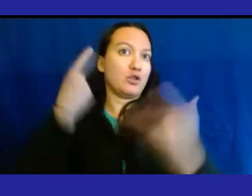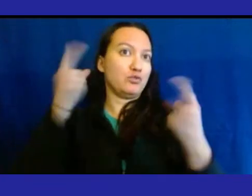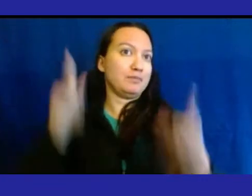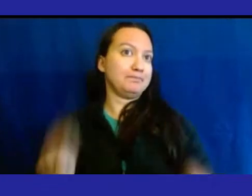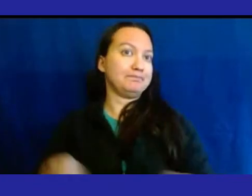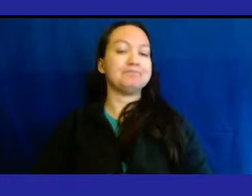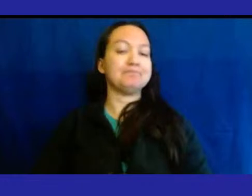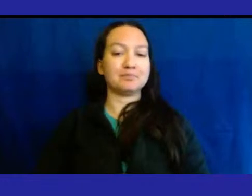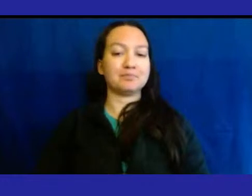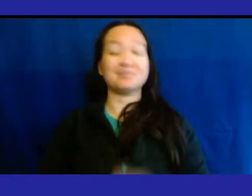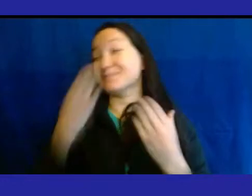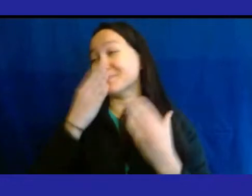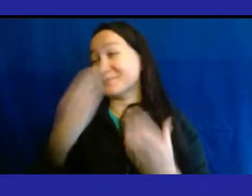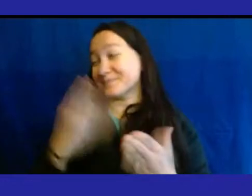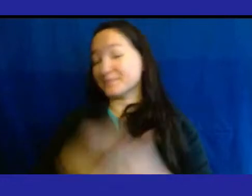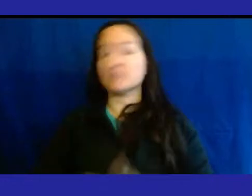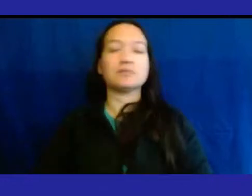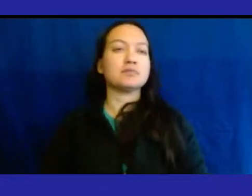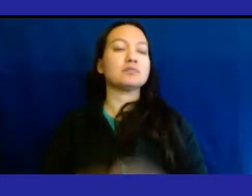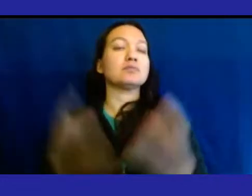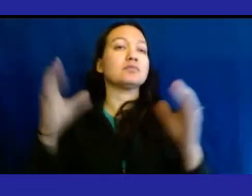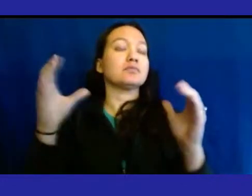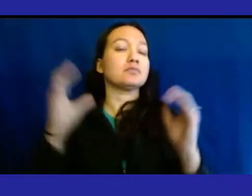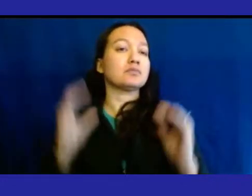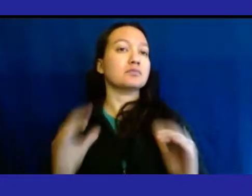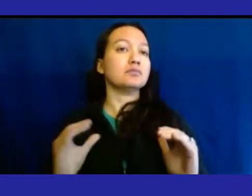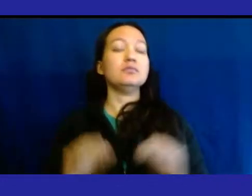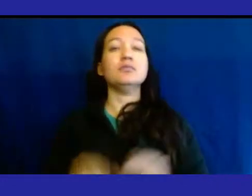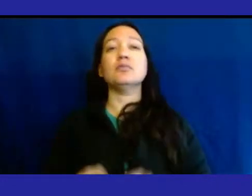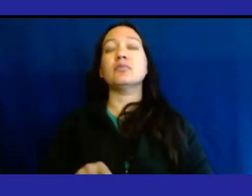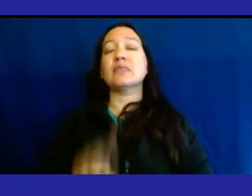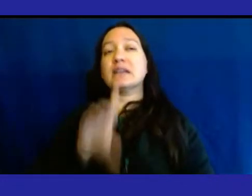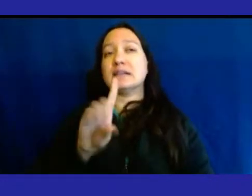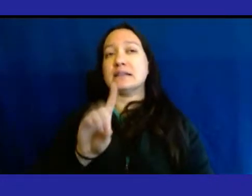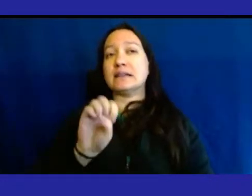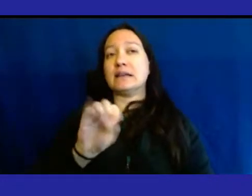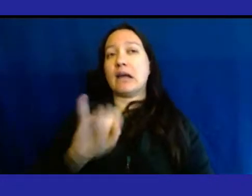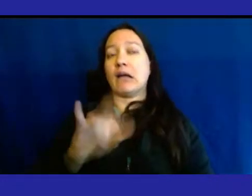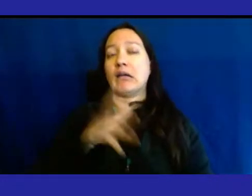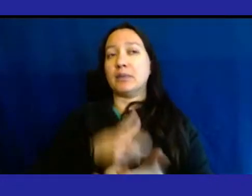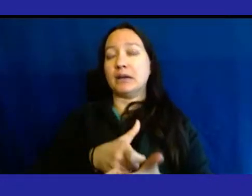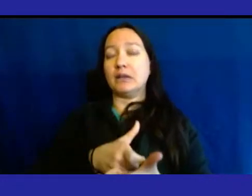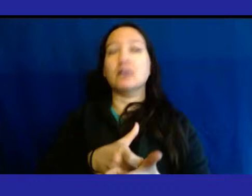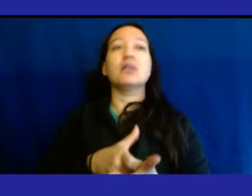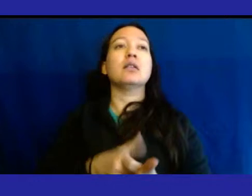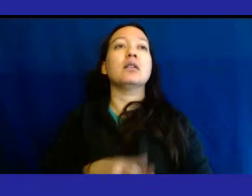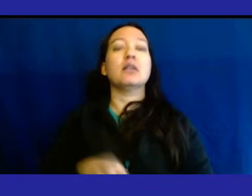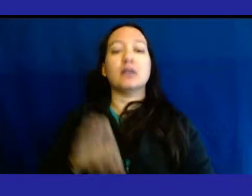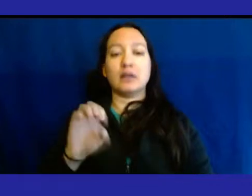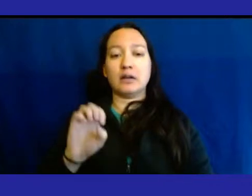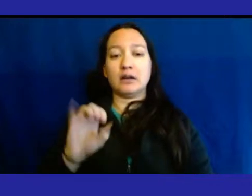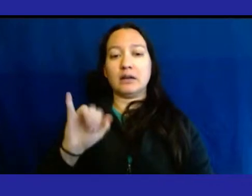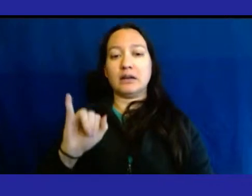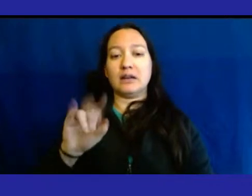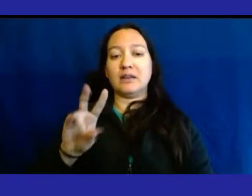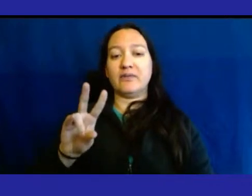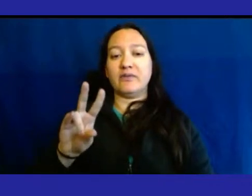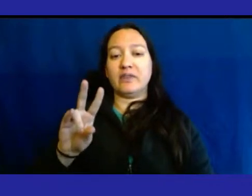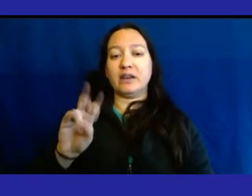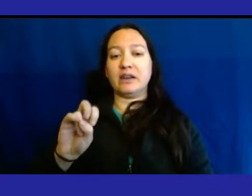Thank you, everyone. Next is a diversity and inclusion update from Ivelisse Mendez